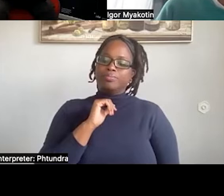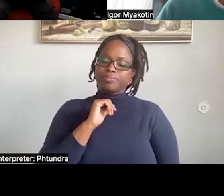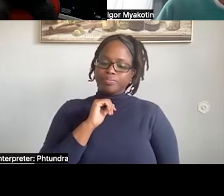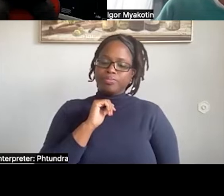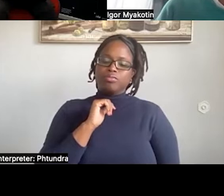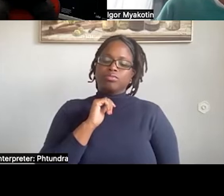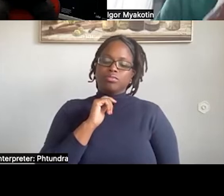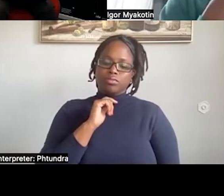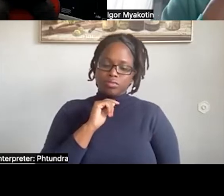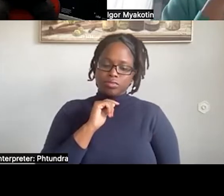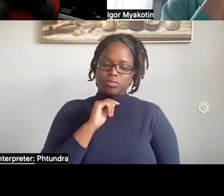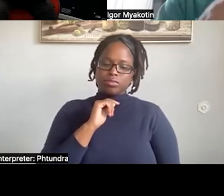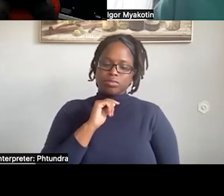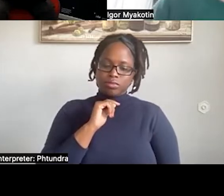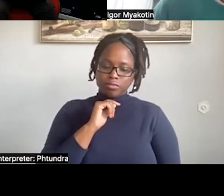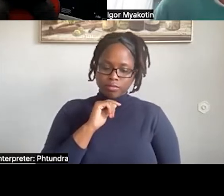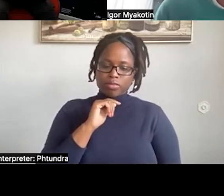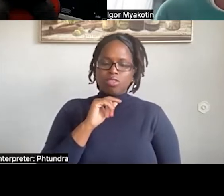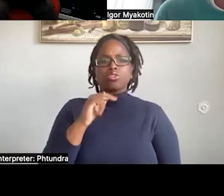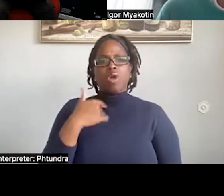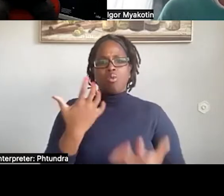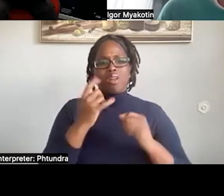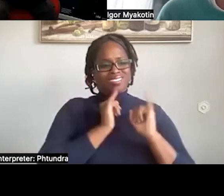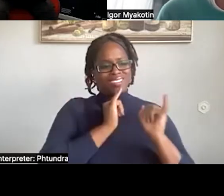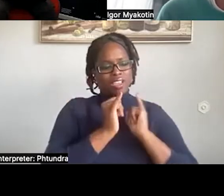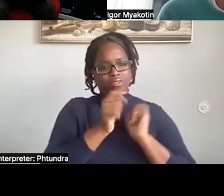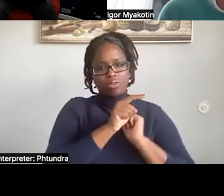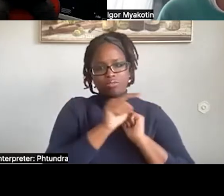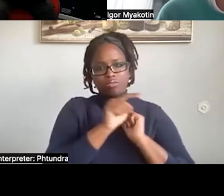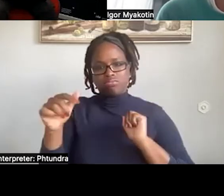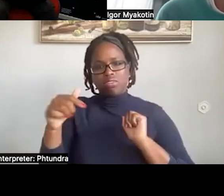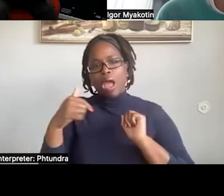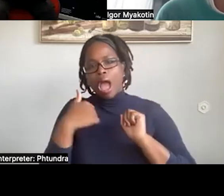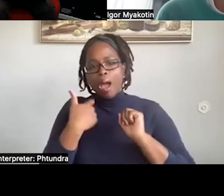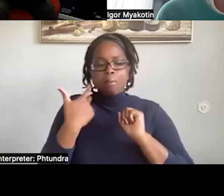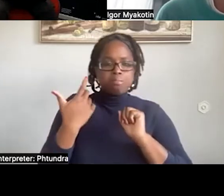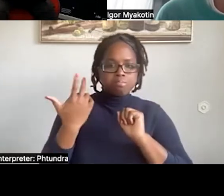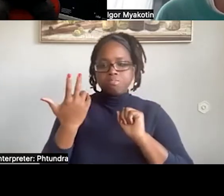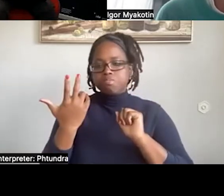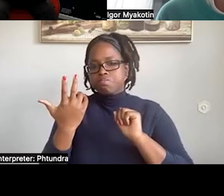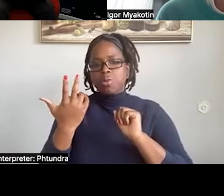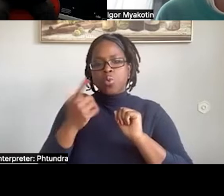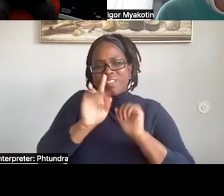interview-based documentary filmmaker. I'm really into making films about people